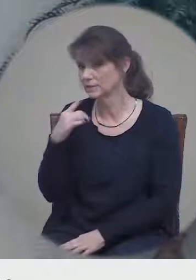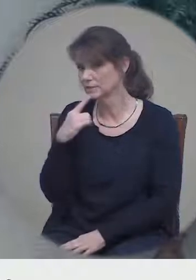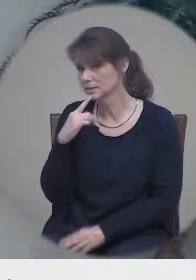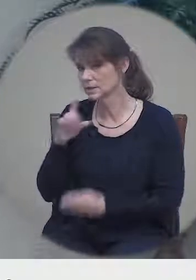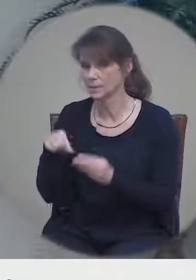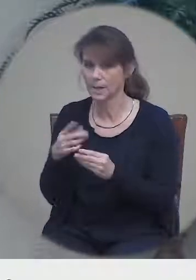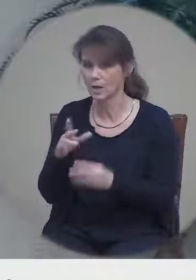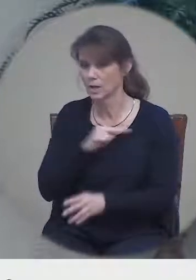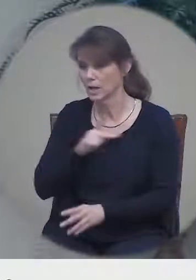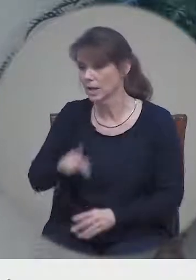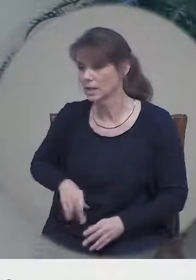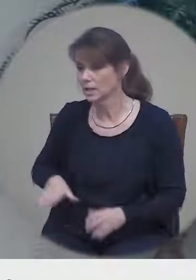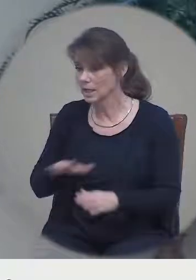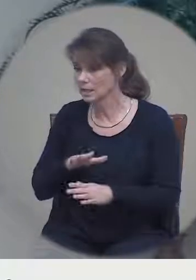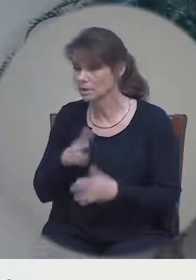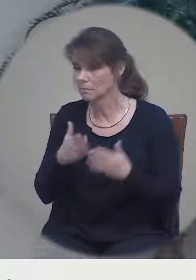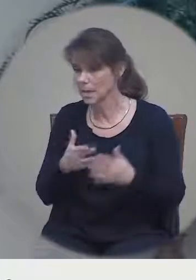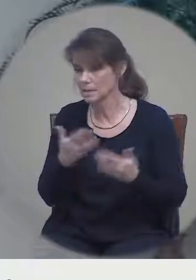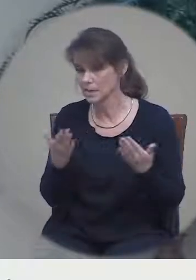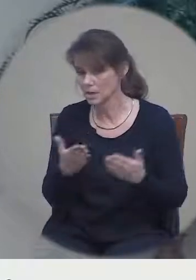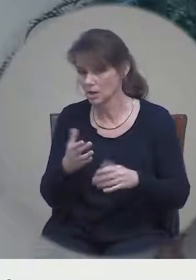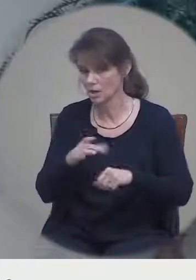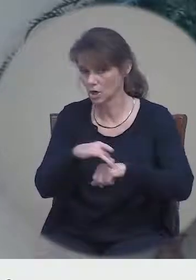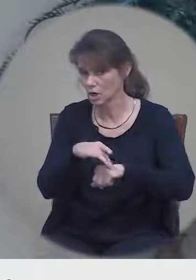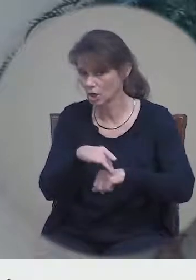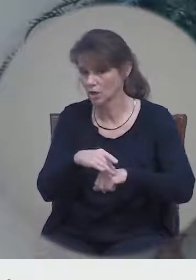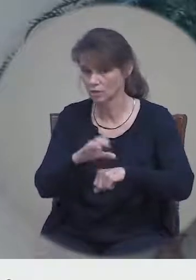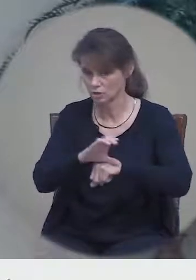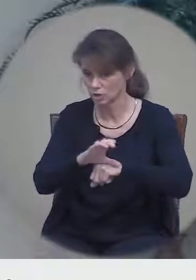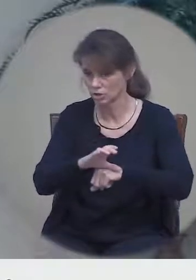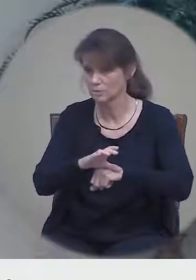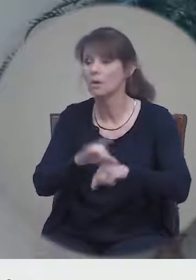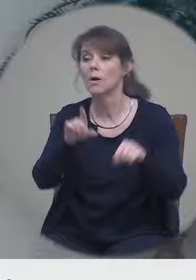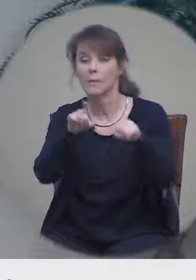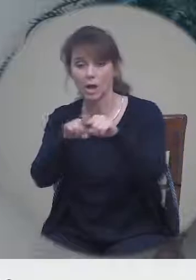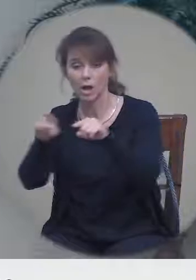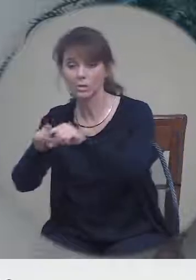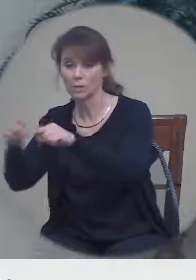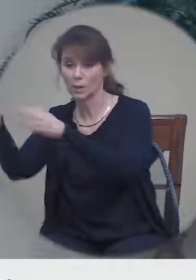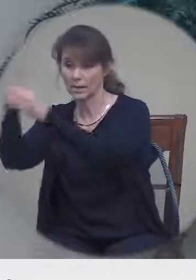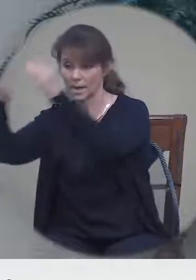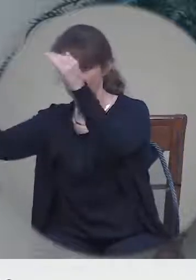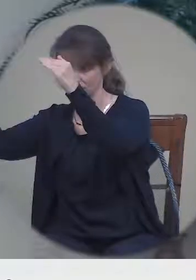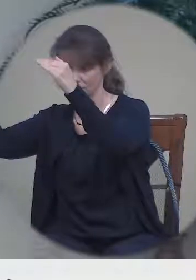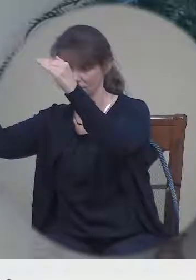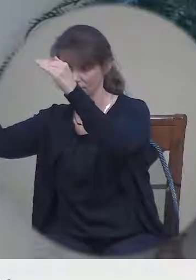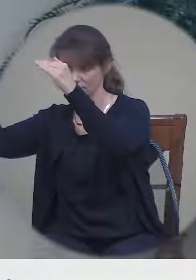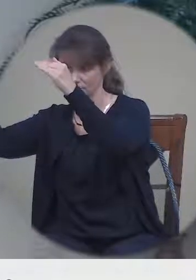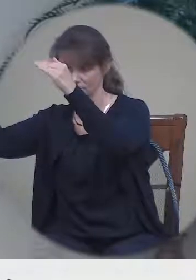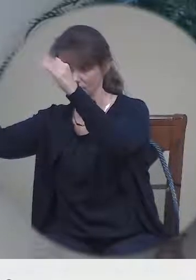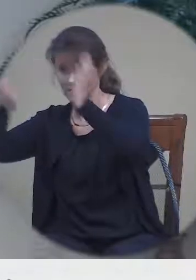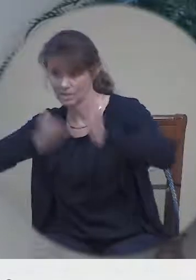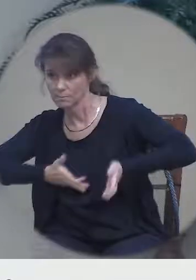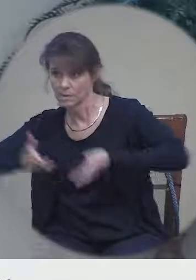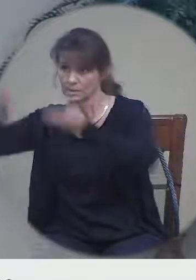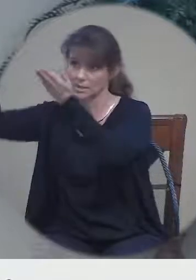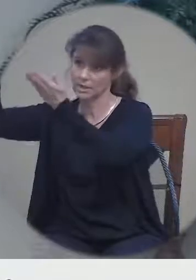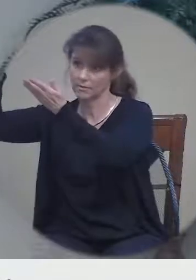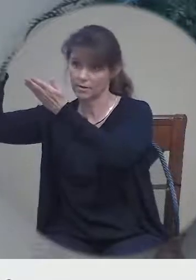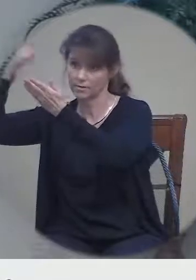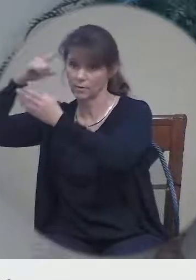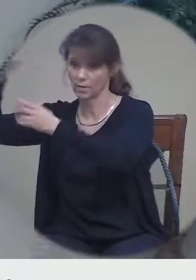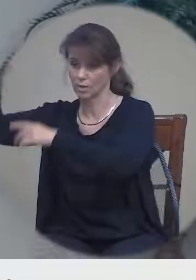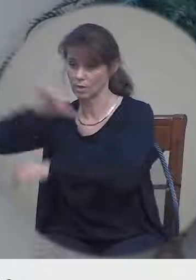on earth, that's the church, but it also is something in heaven. It's being delivered up to the Lord in the